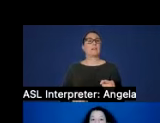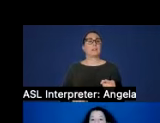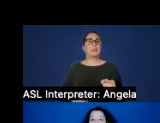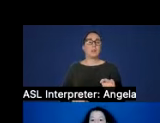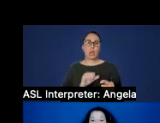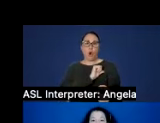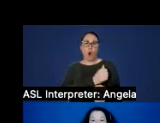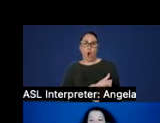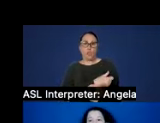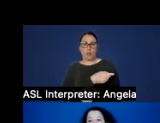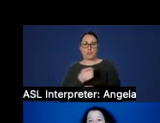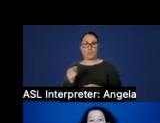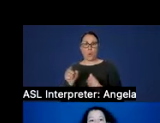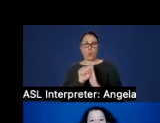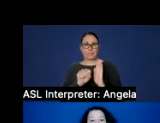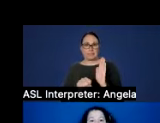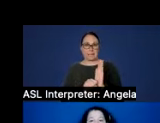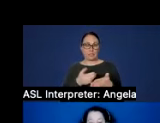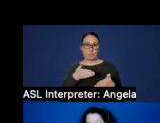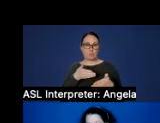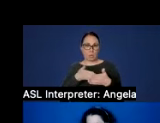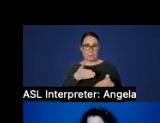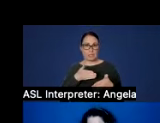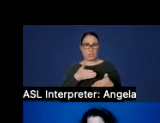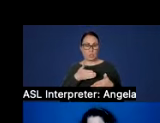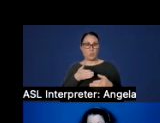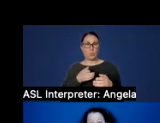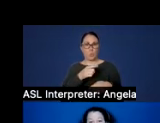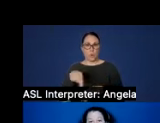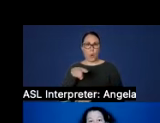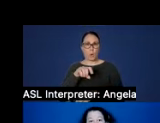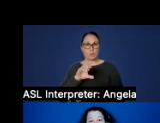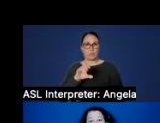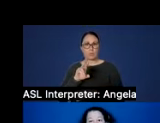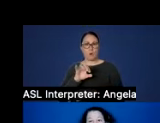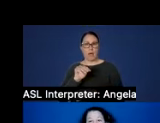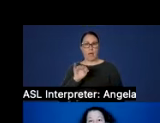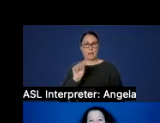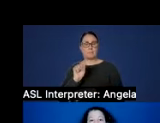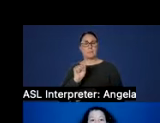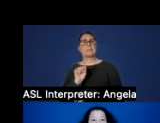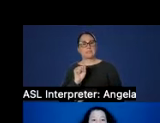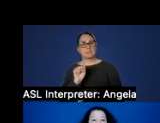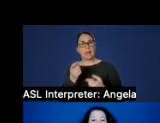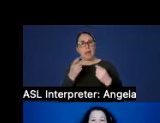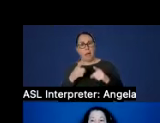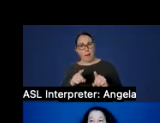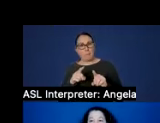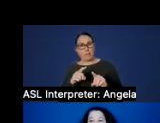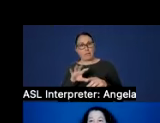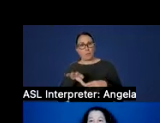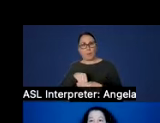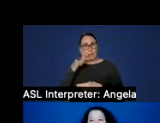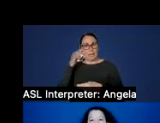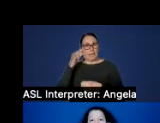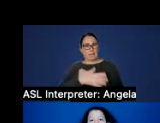states to prosecute most crimes that occurred in Indian country. There's some exceptions there. But I heard